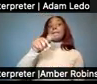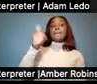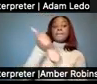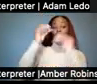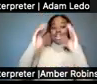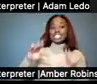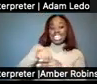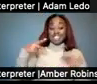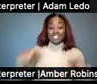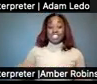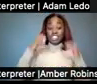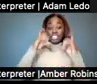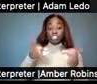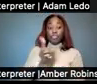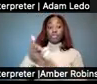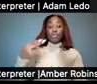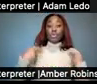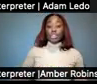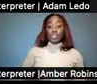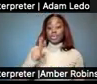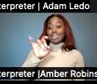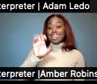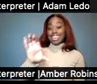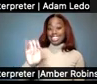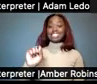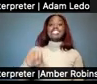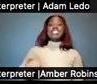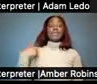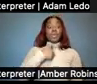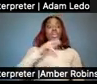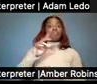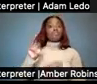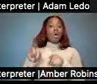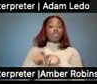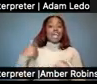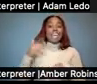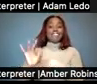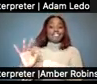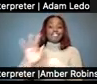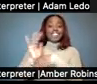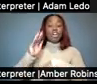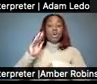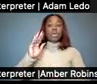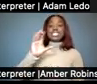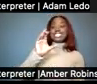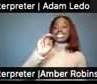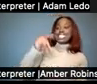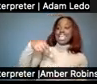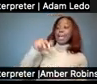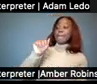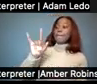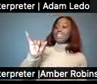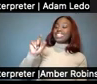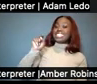through Human Kinetics. But we also have a video on our website, campabilities.org. It's called staff